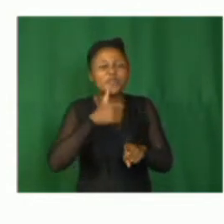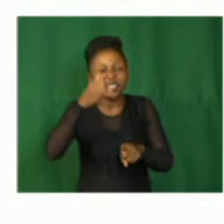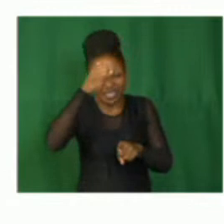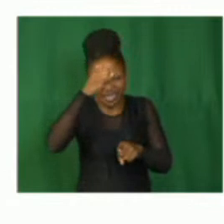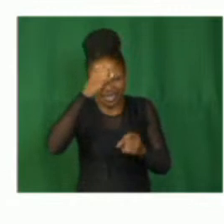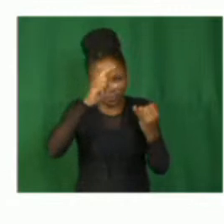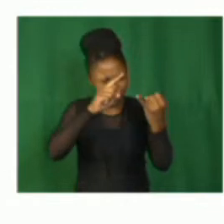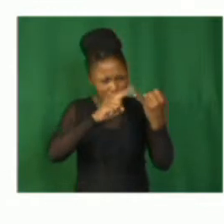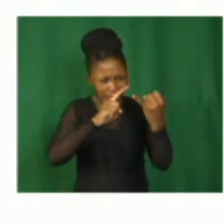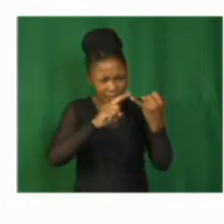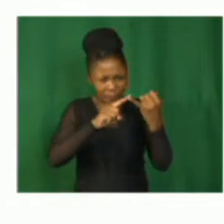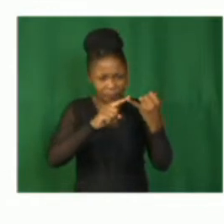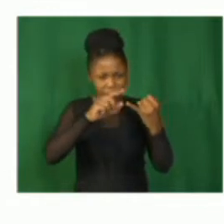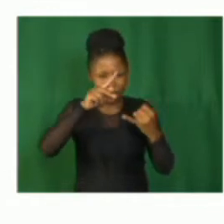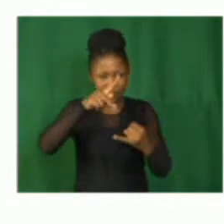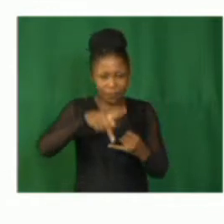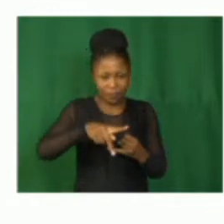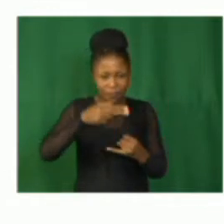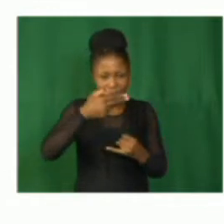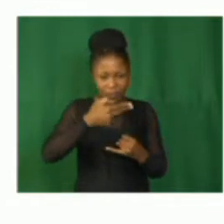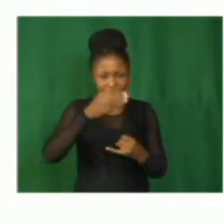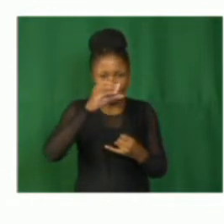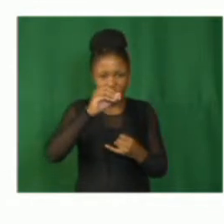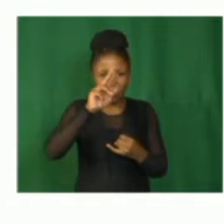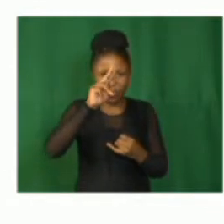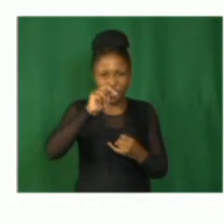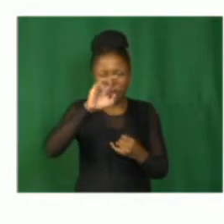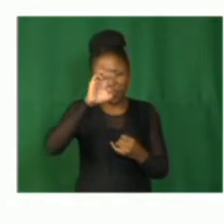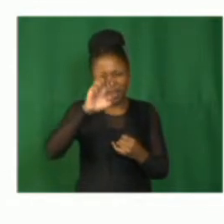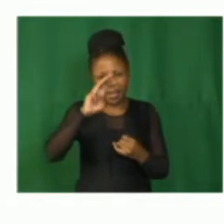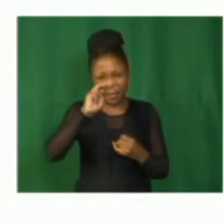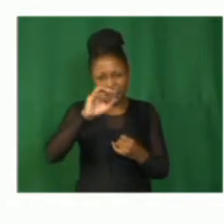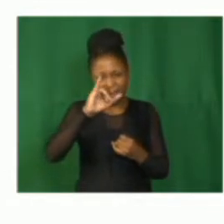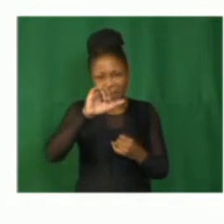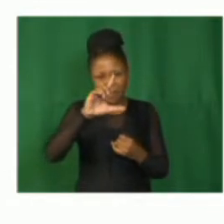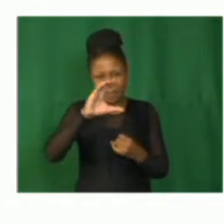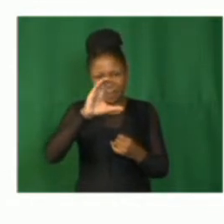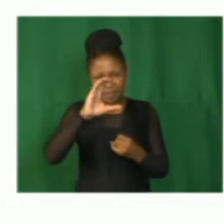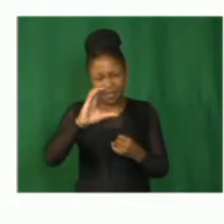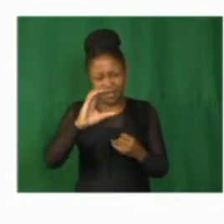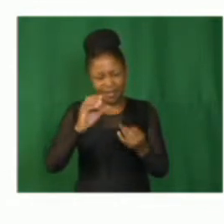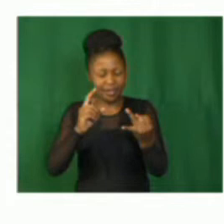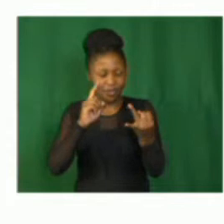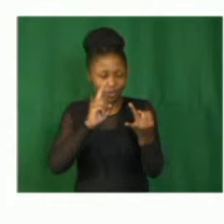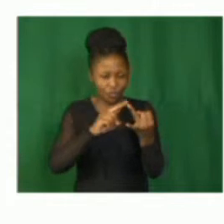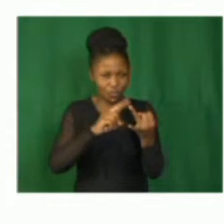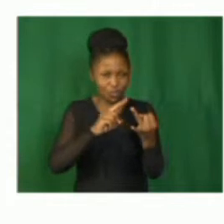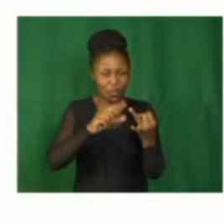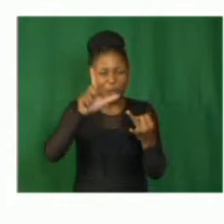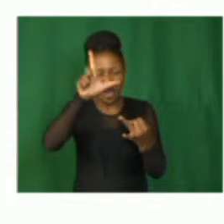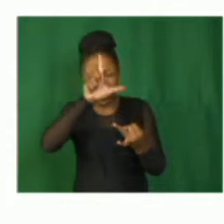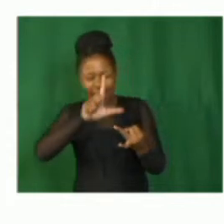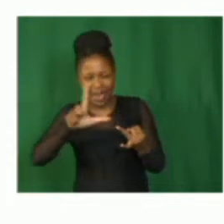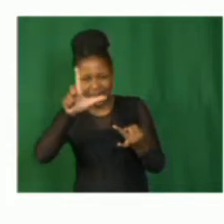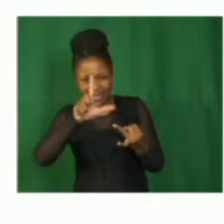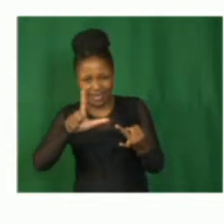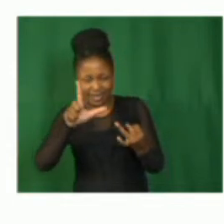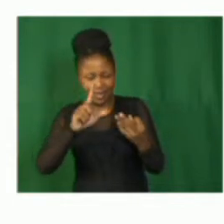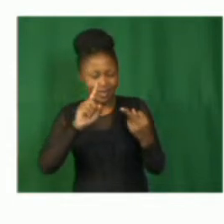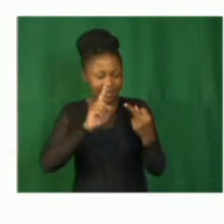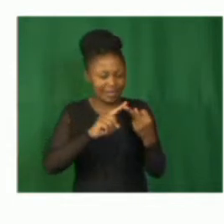now, which are phonemic knowledge, letter knowledge, fluency, vocabulary,